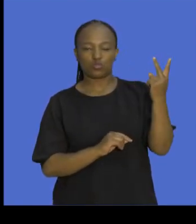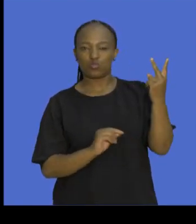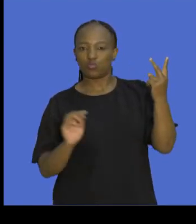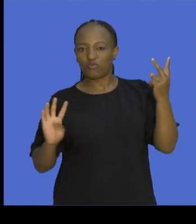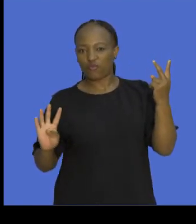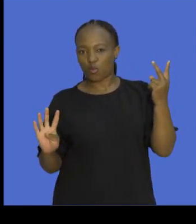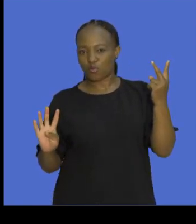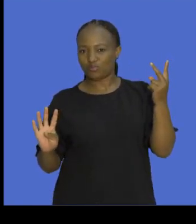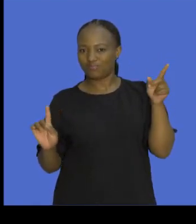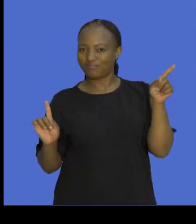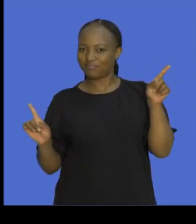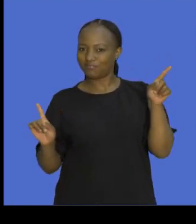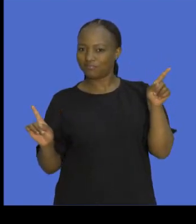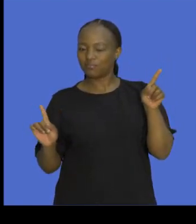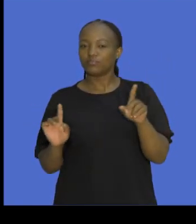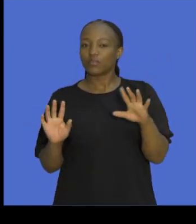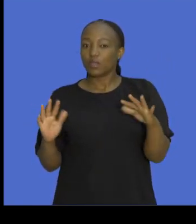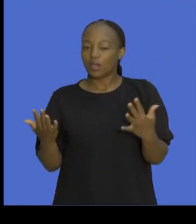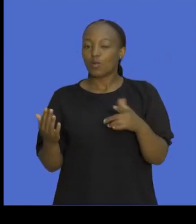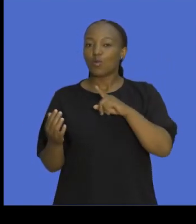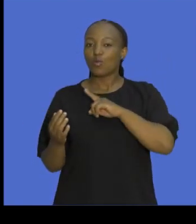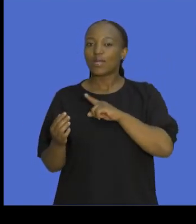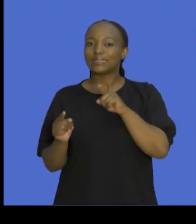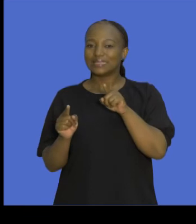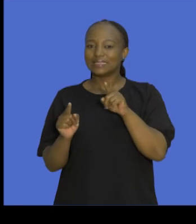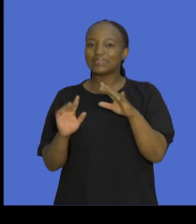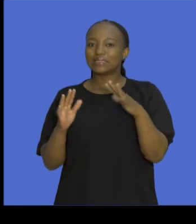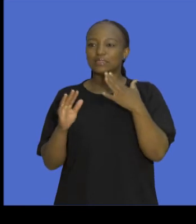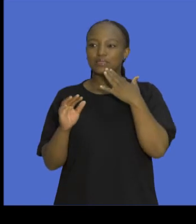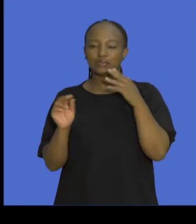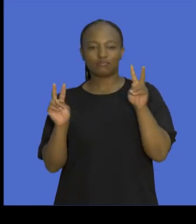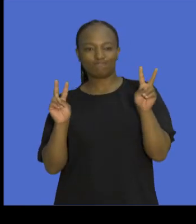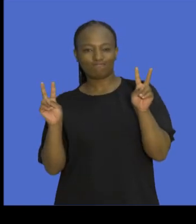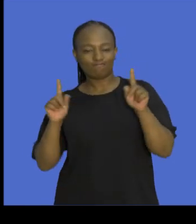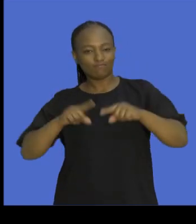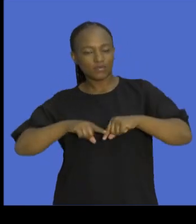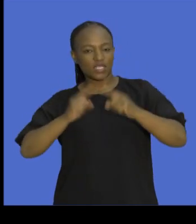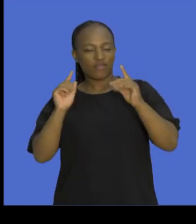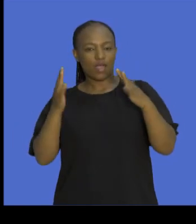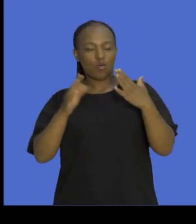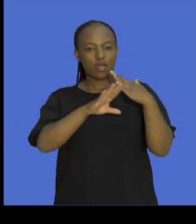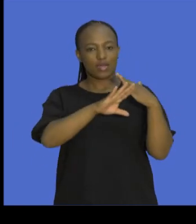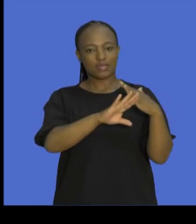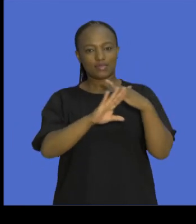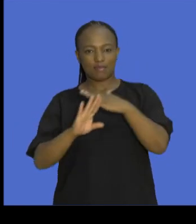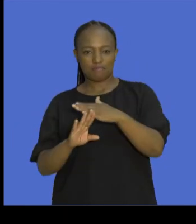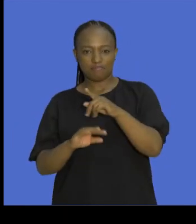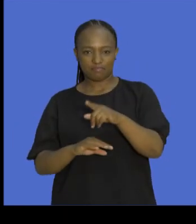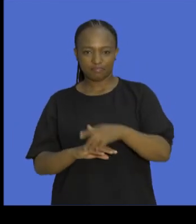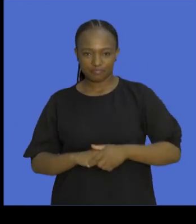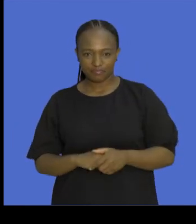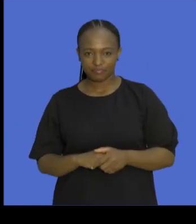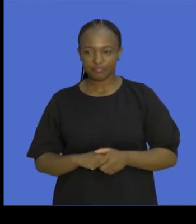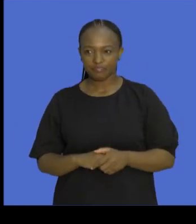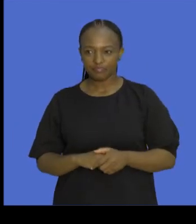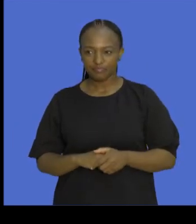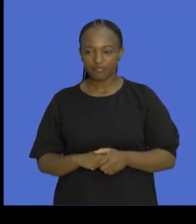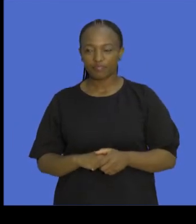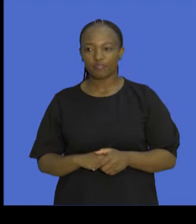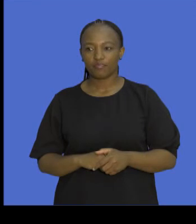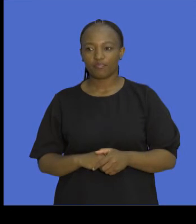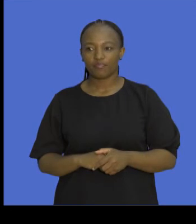saying that take note of that, you know, proportion between those 2 resistors, right? Okay, so we'll go to